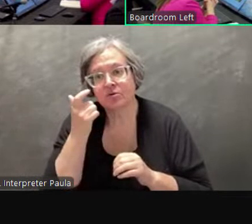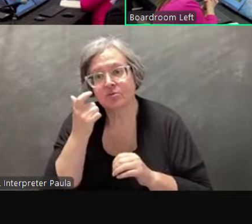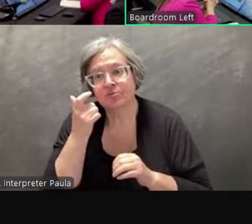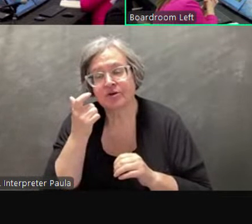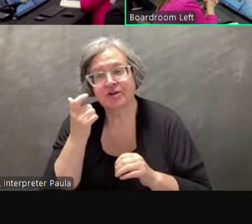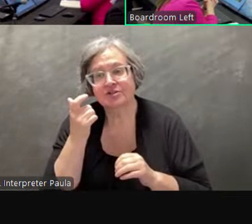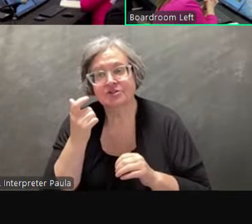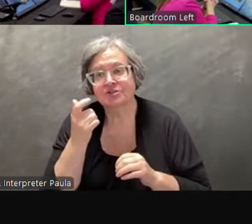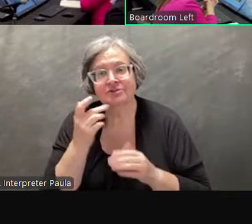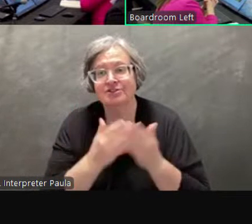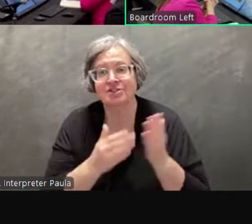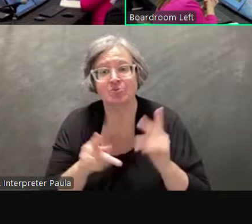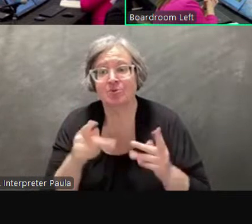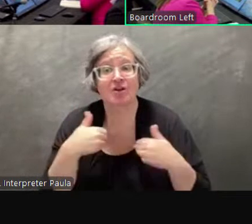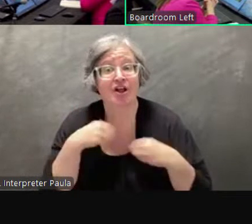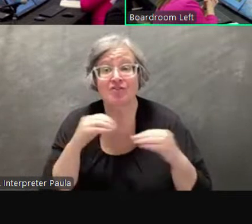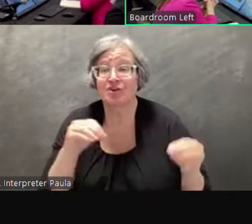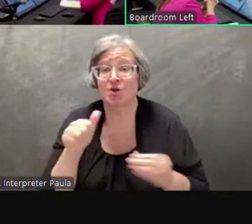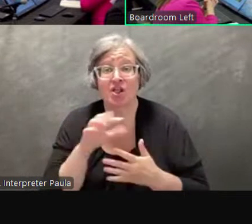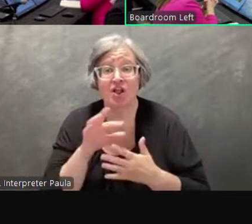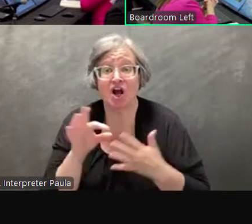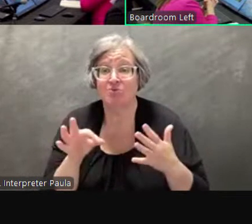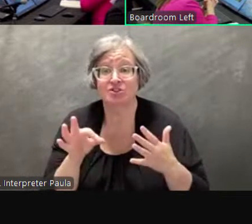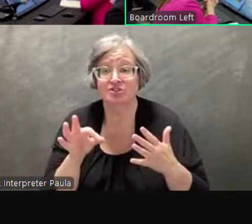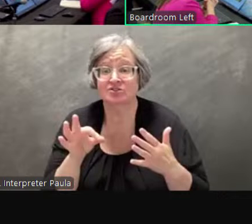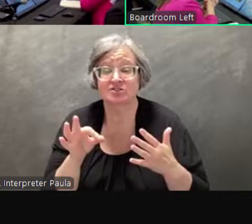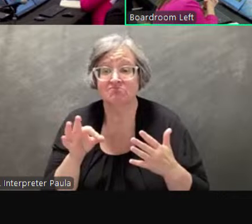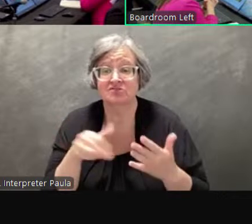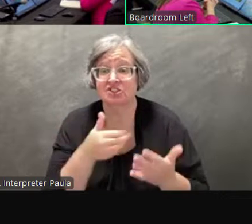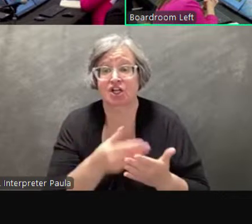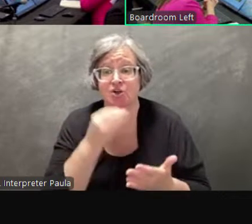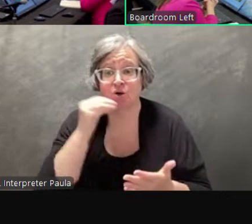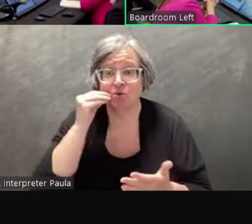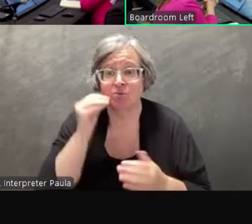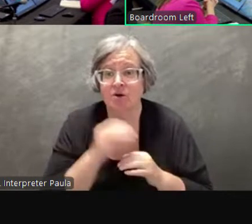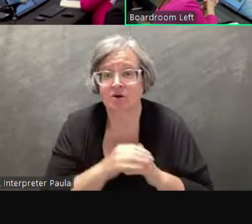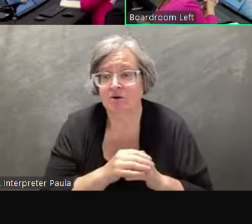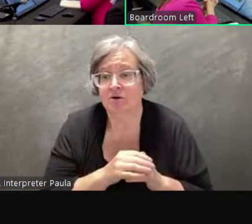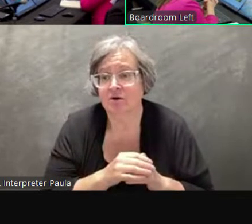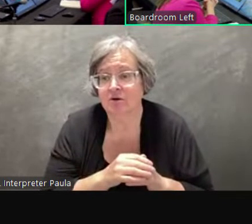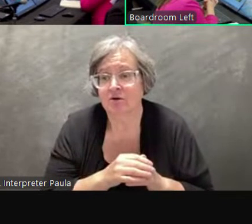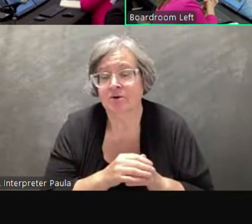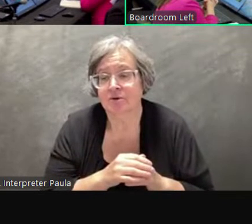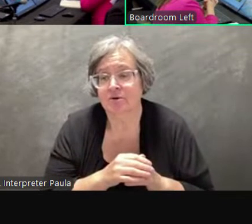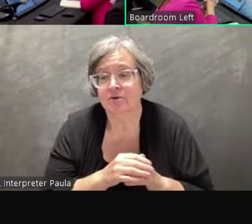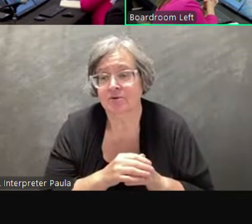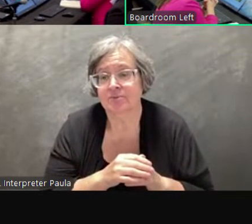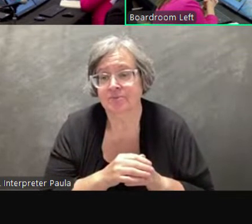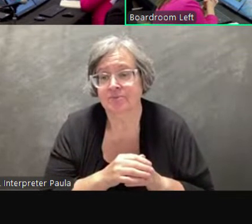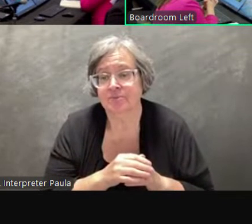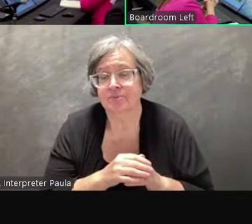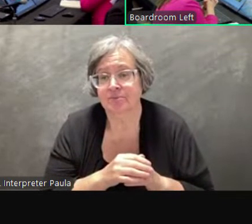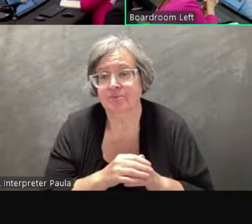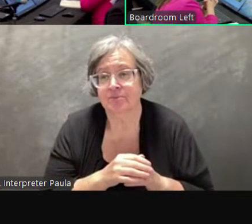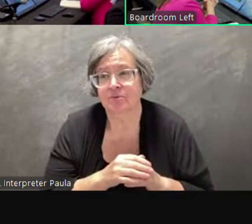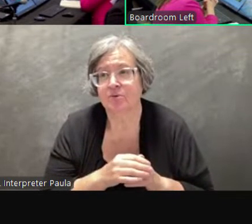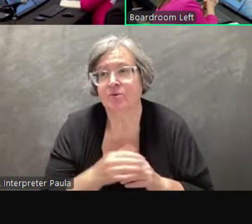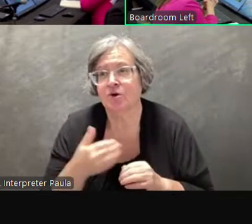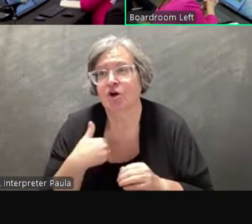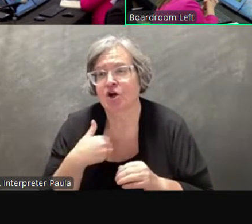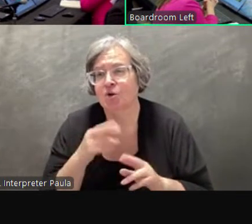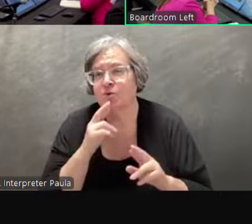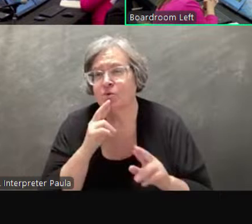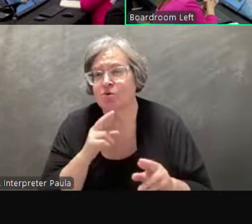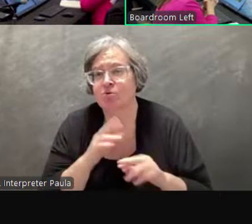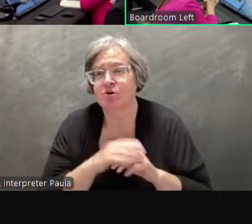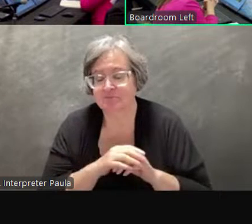other options, some of which I heard Mr. Walker talk about in his report just a few minutes